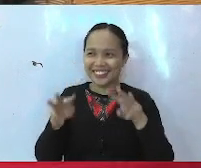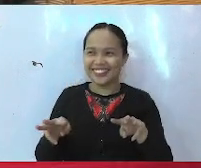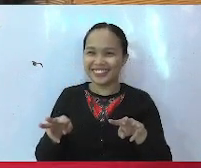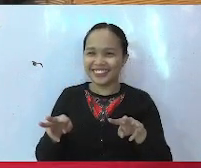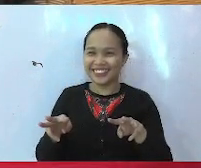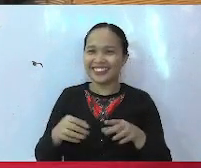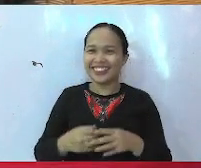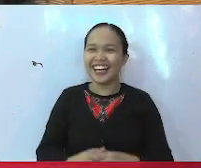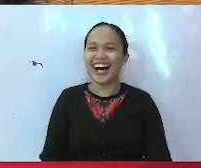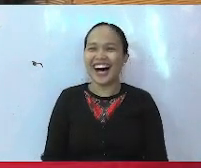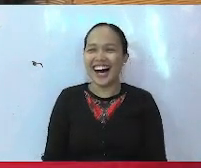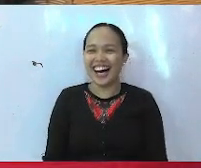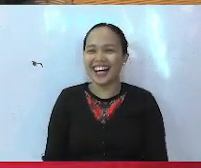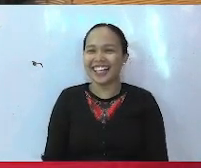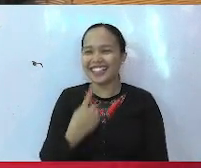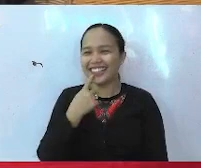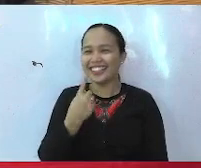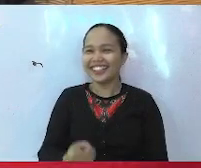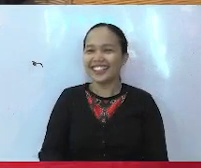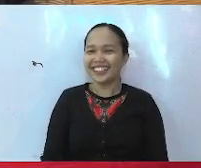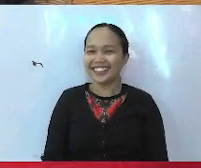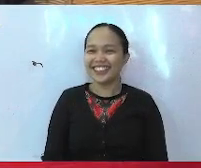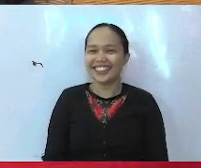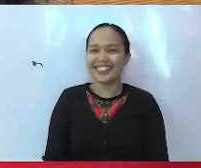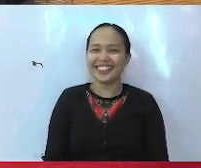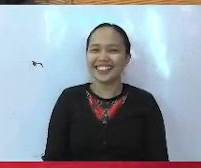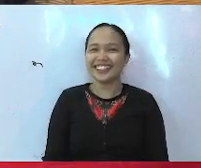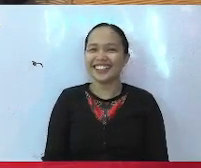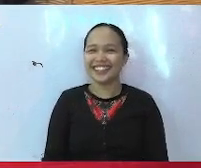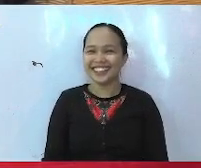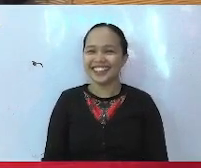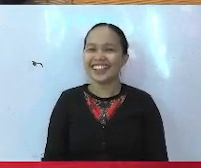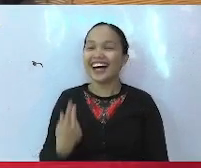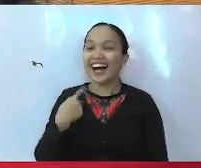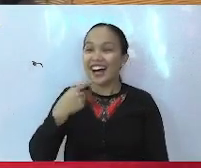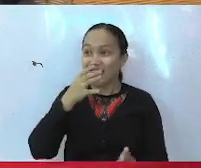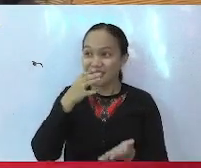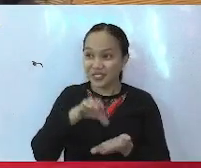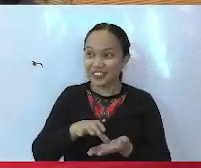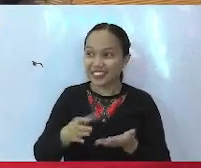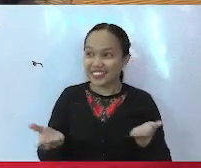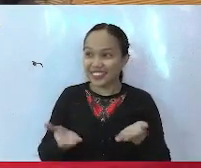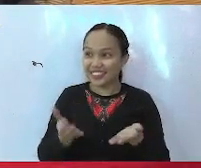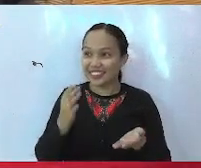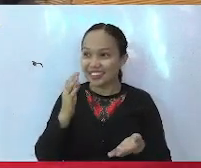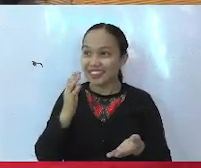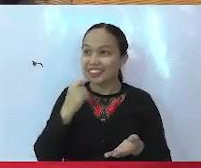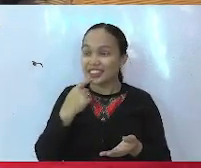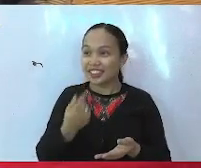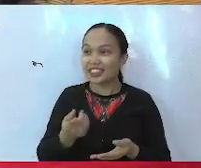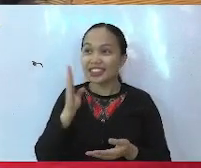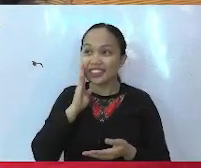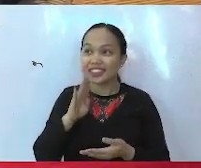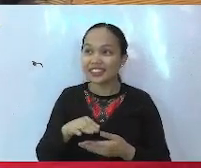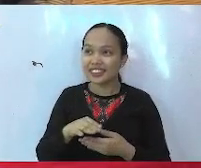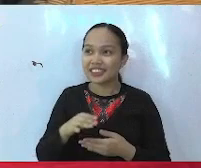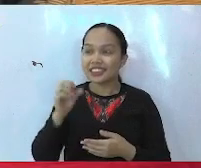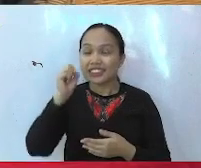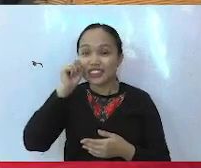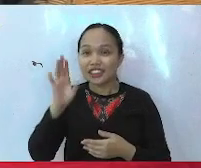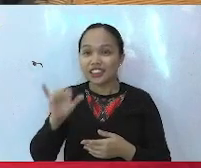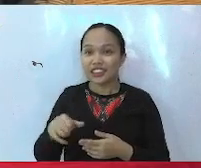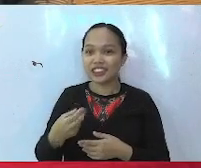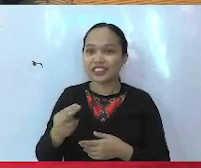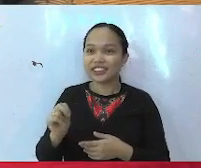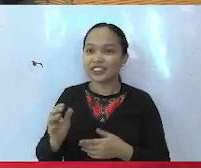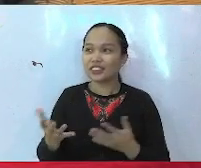Watch. Oh. Yeah. Oh, there's a processing. He's processing. Yeah. There's a comment here. Brother John Rorico, he said, Sir John Hill, where's